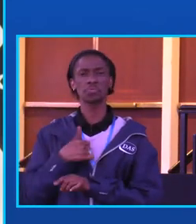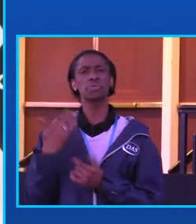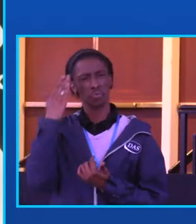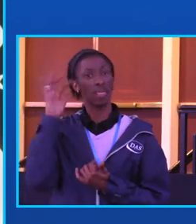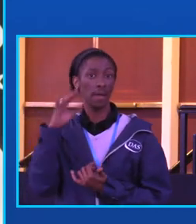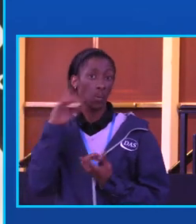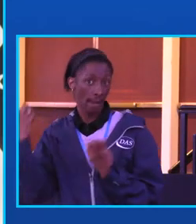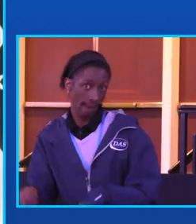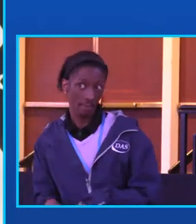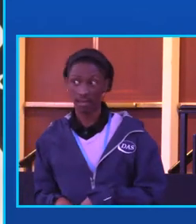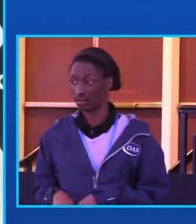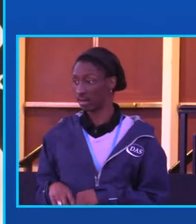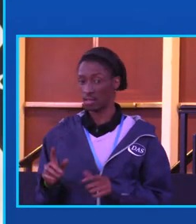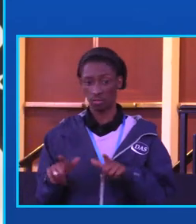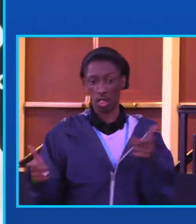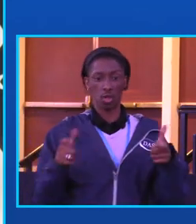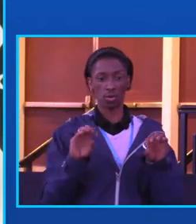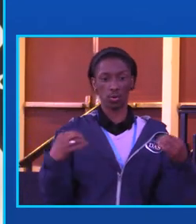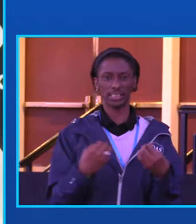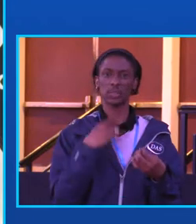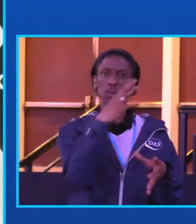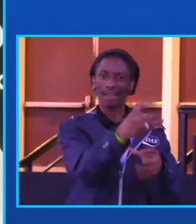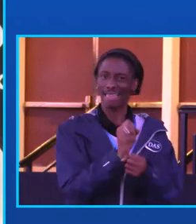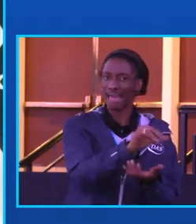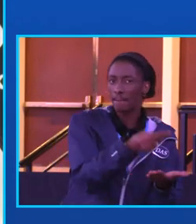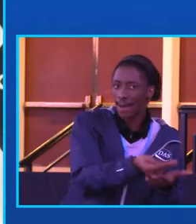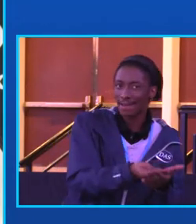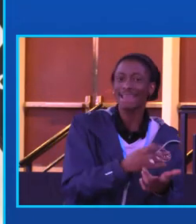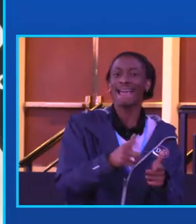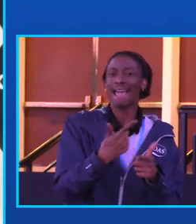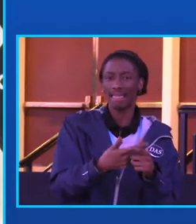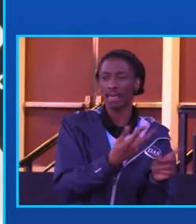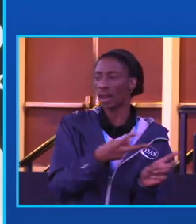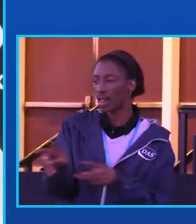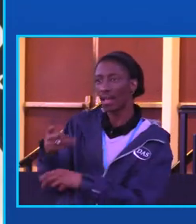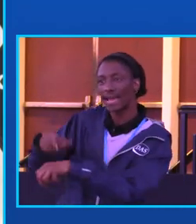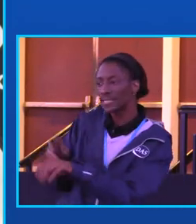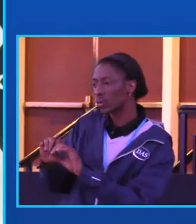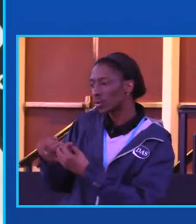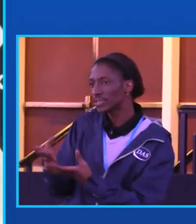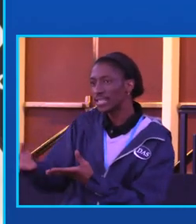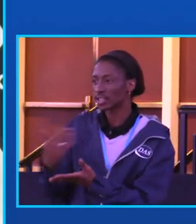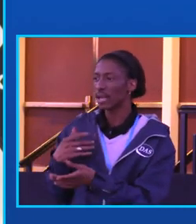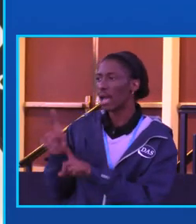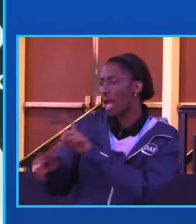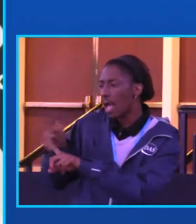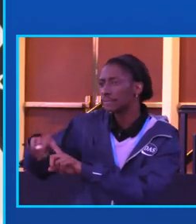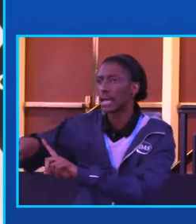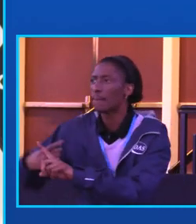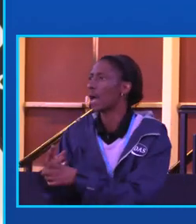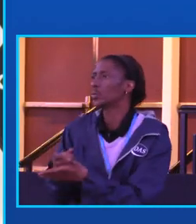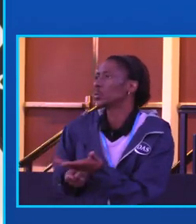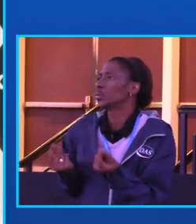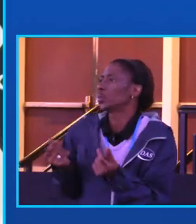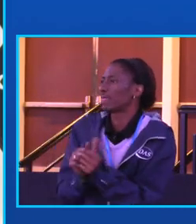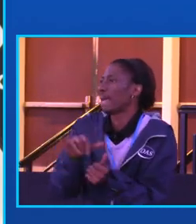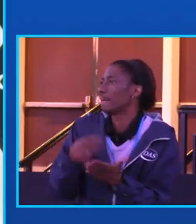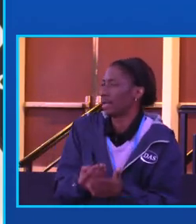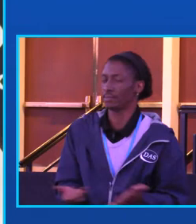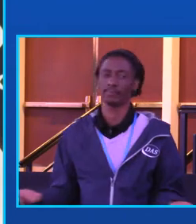would happen is that the larger organization would receive the funds and then turn to the Haitian organization to ask questions about what to do with it.